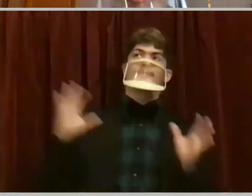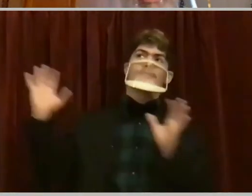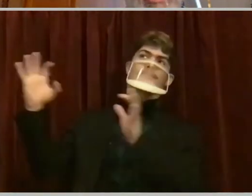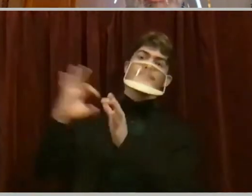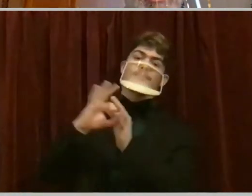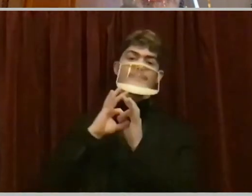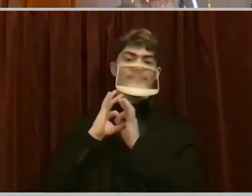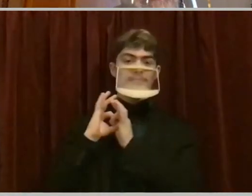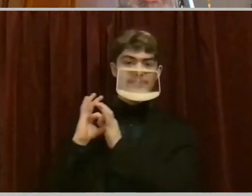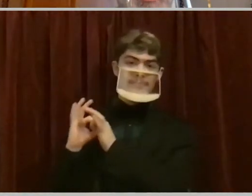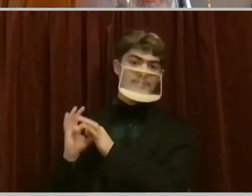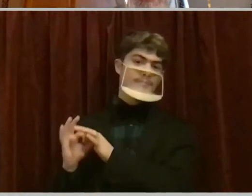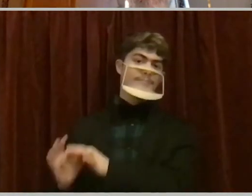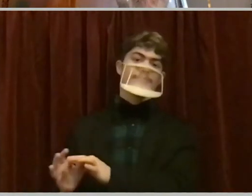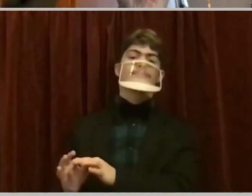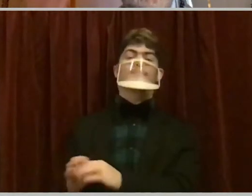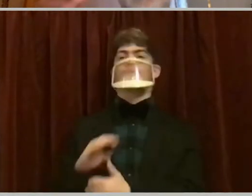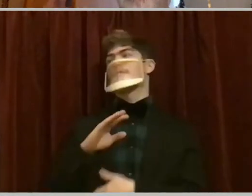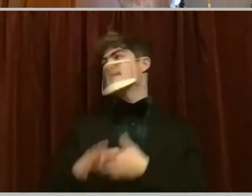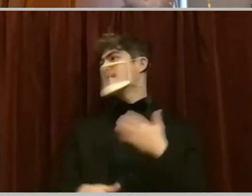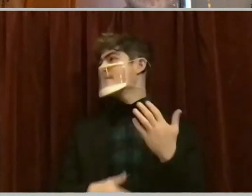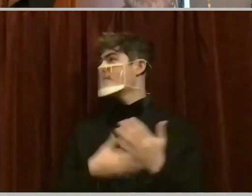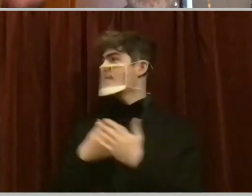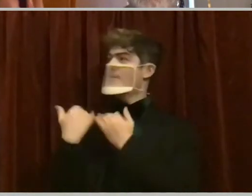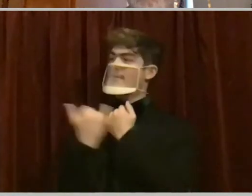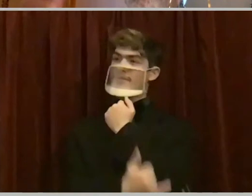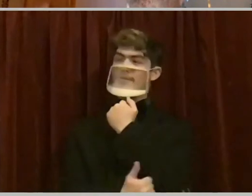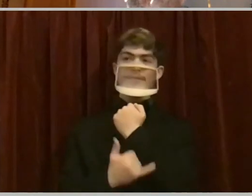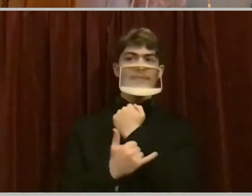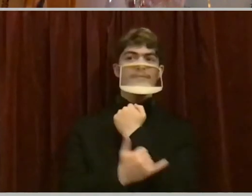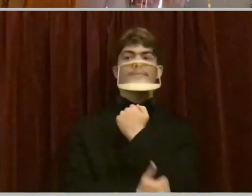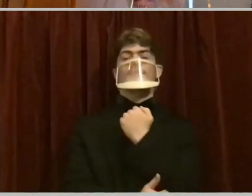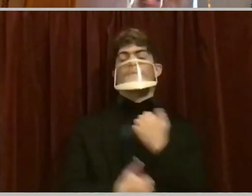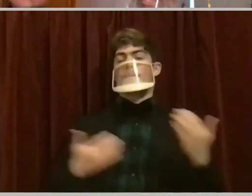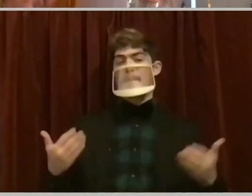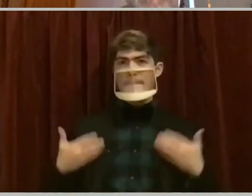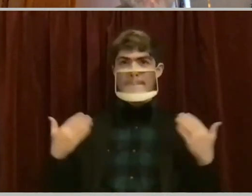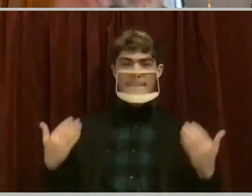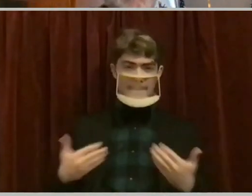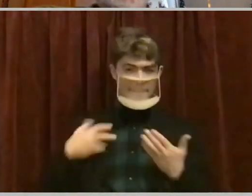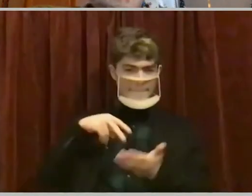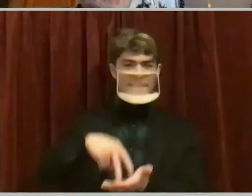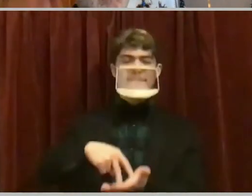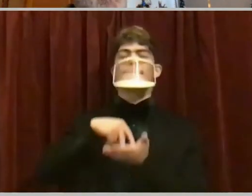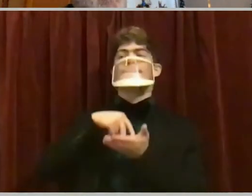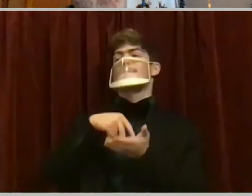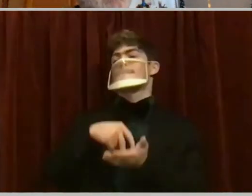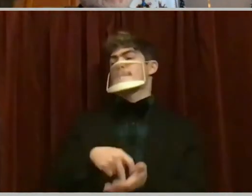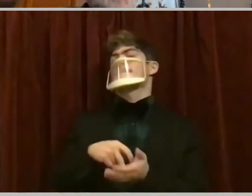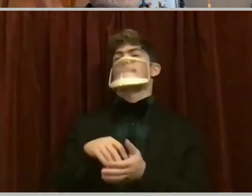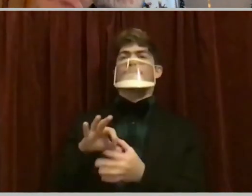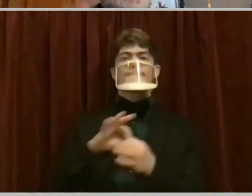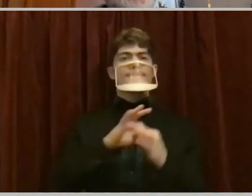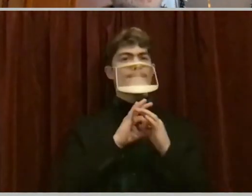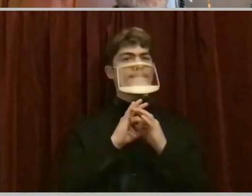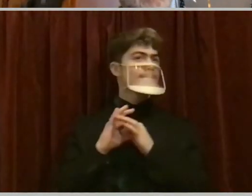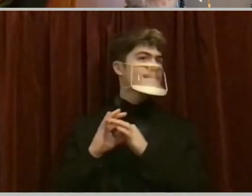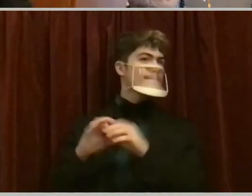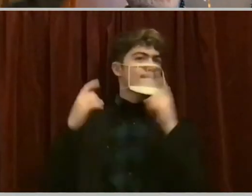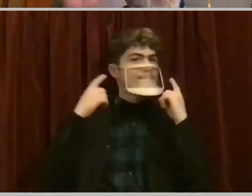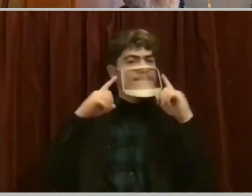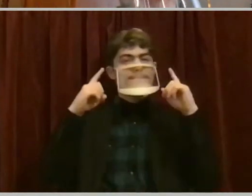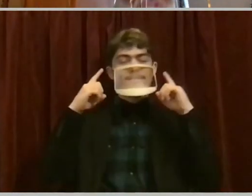sinners reconciled. Joyful all ye nations rise, join